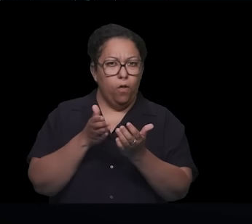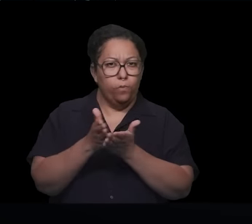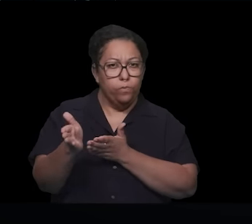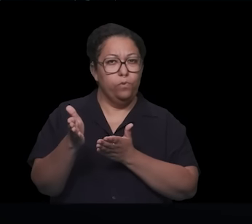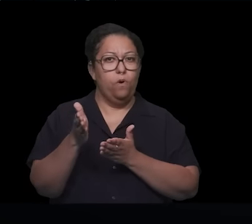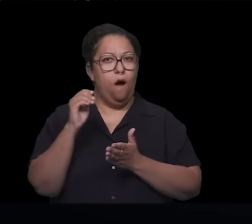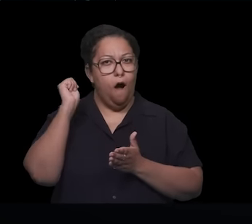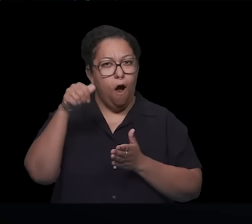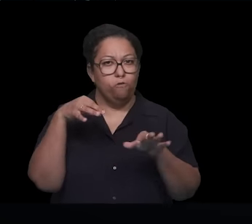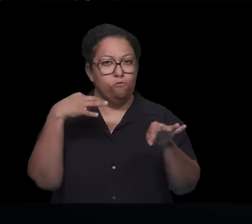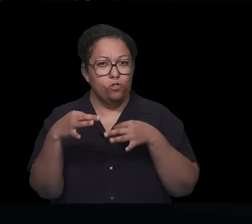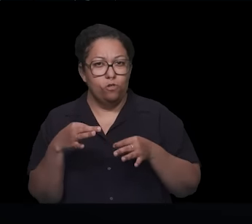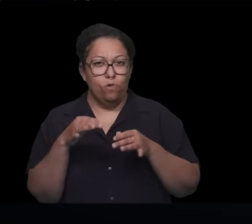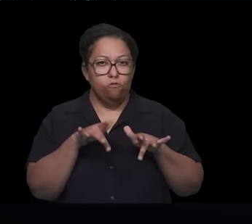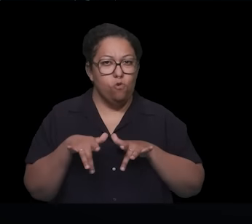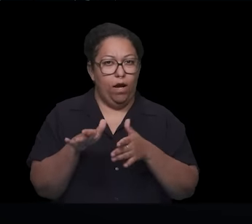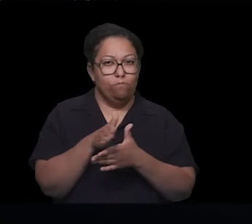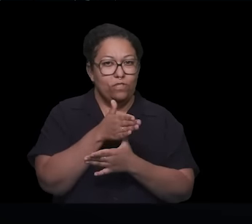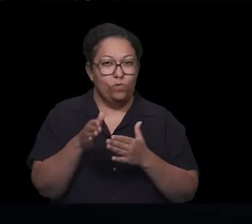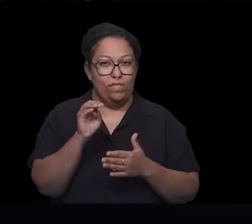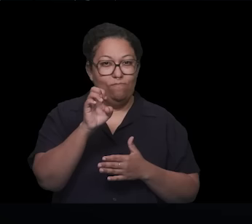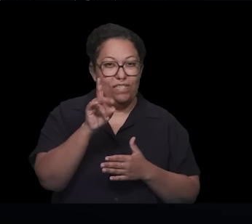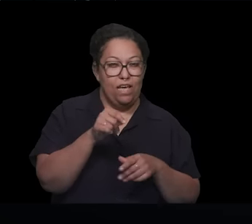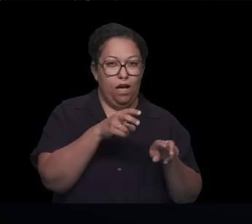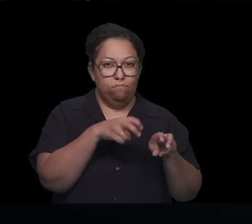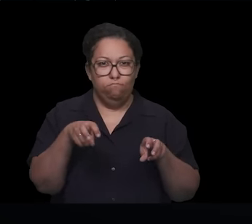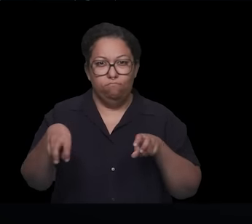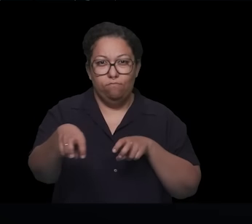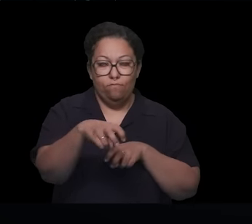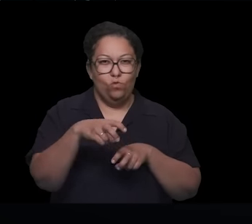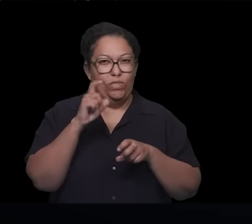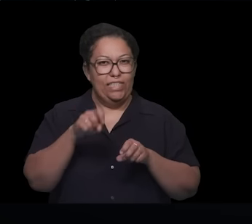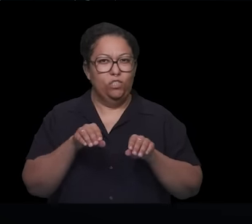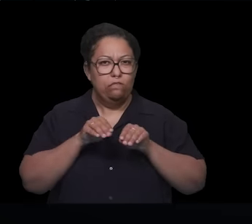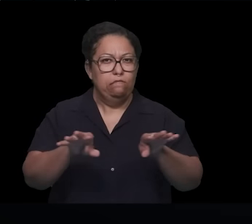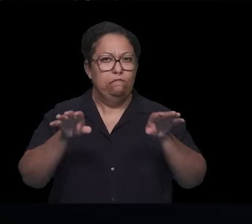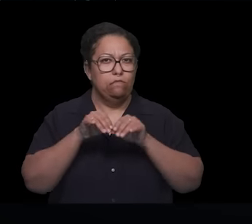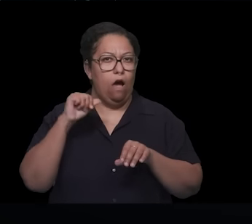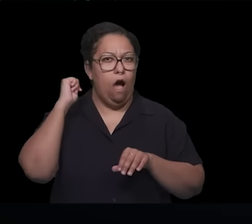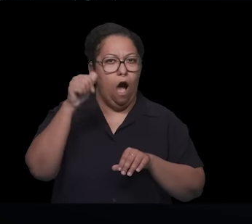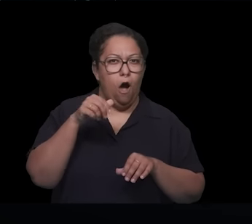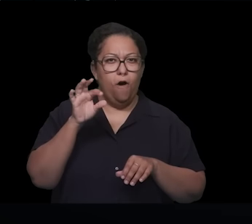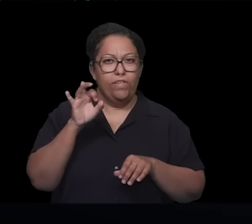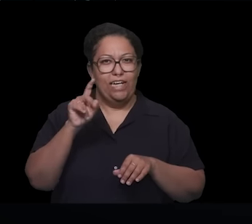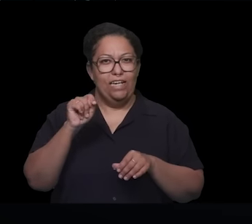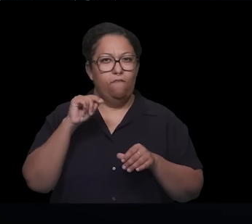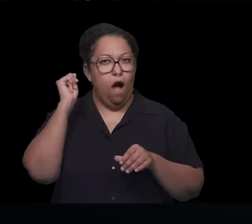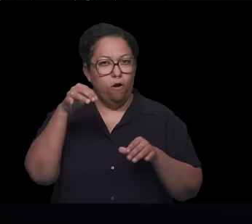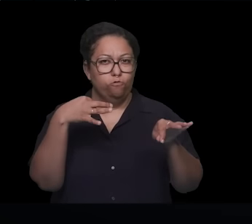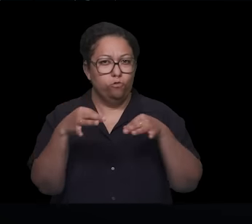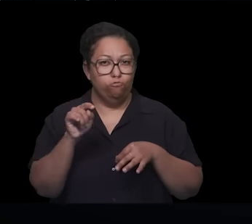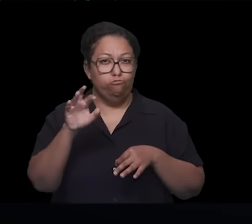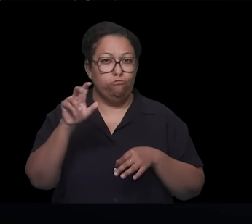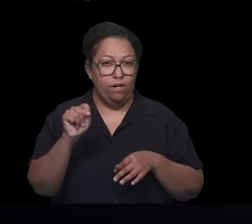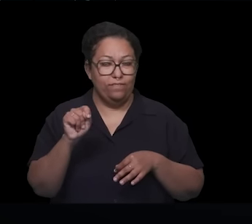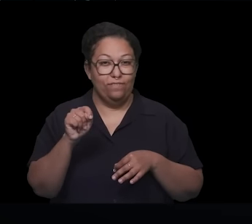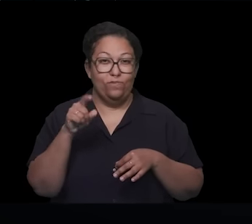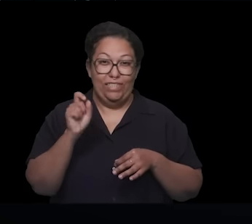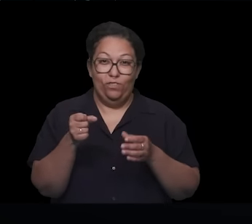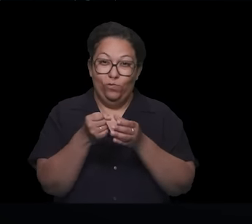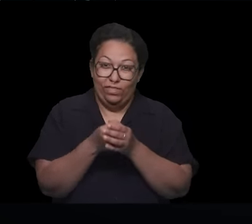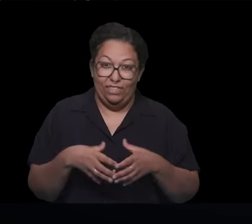ensure the pass-through of audio description tracks between media. We need to boost the audio fidelity of audio description